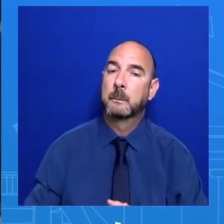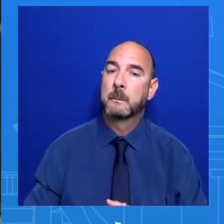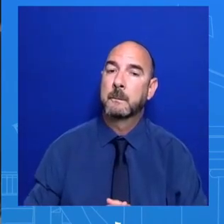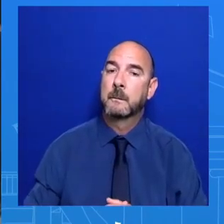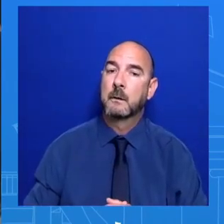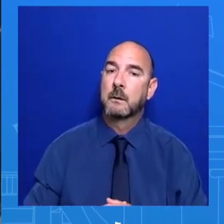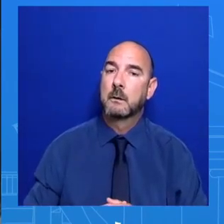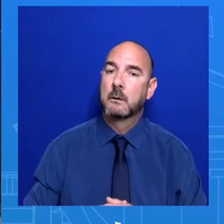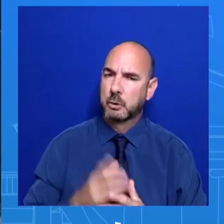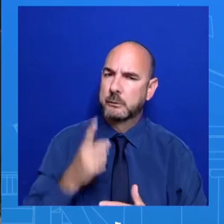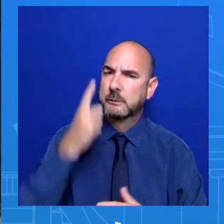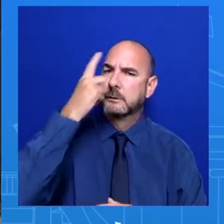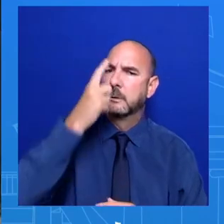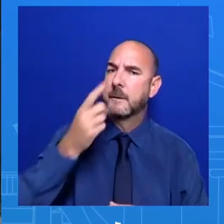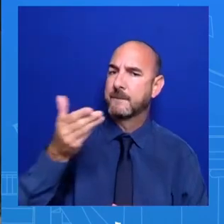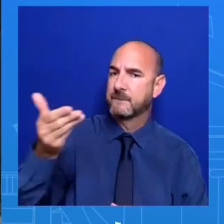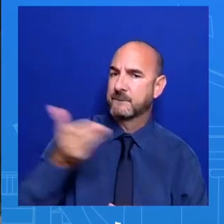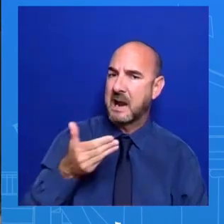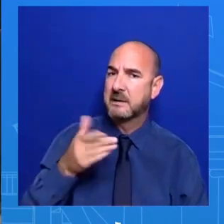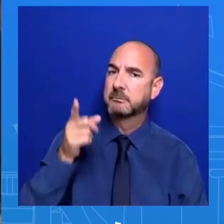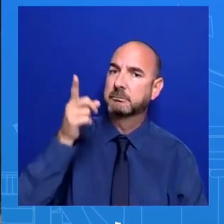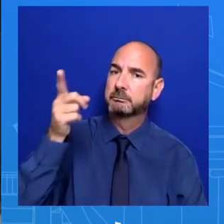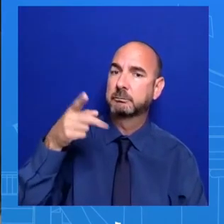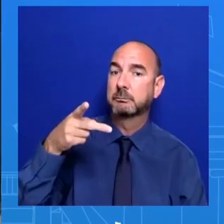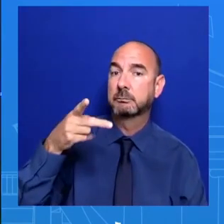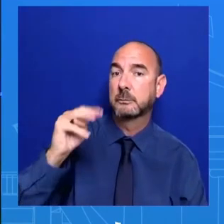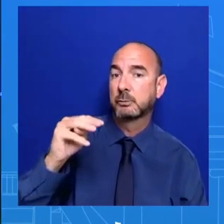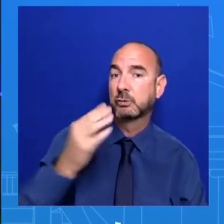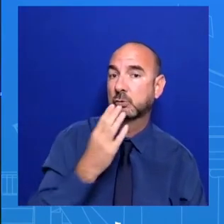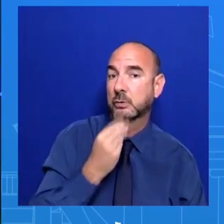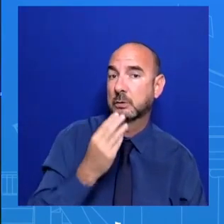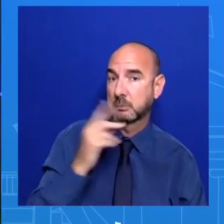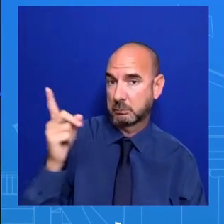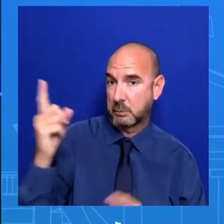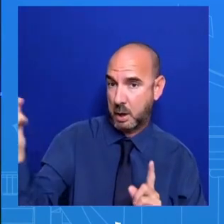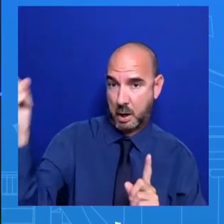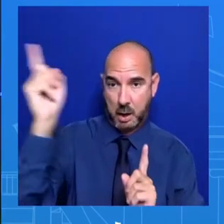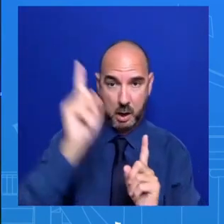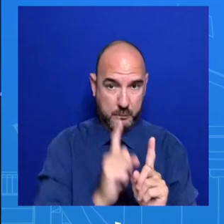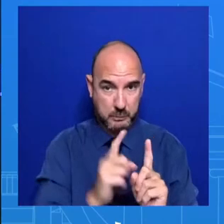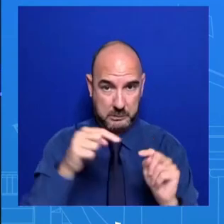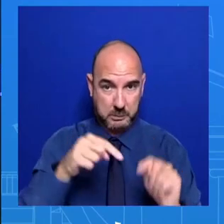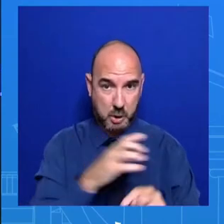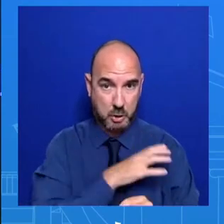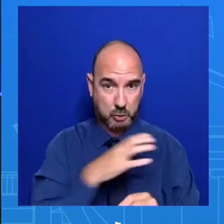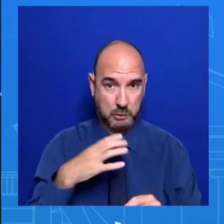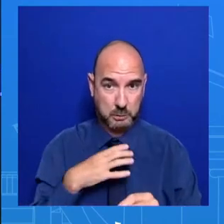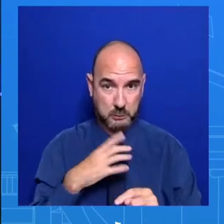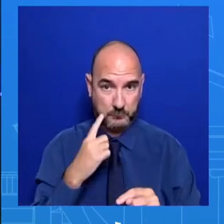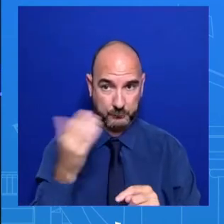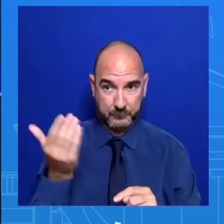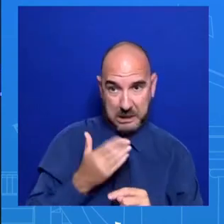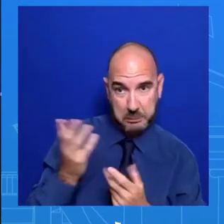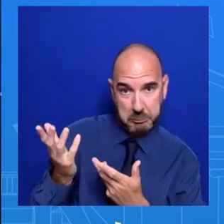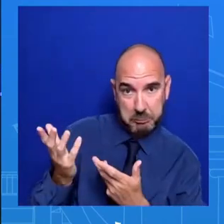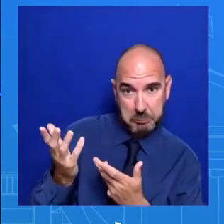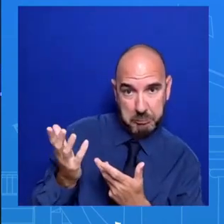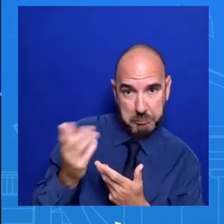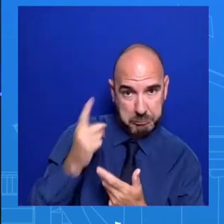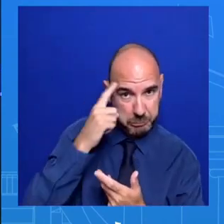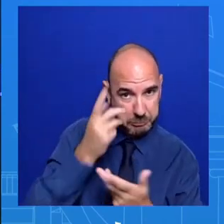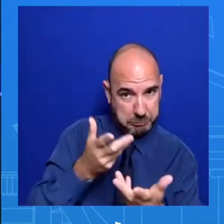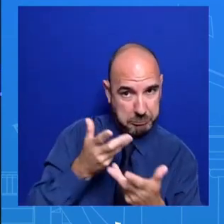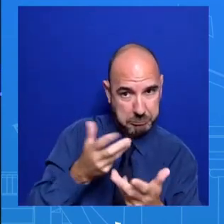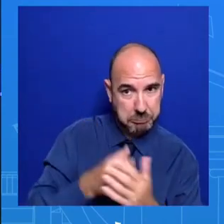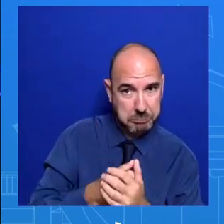support the Prime Minister delivering an address like this at this time? So we have not at this point heard from the Prime Minister on a joint address to the Congress. The